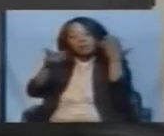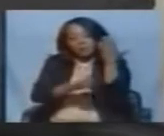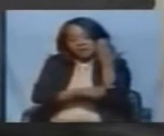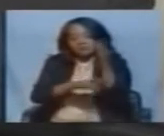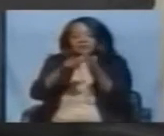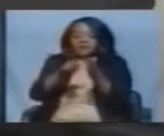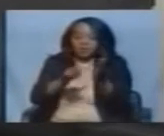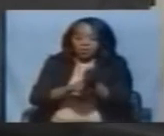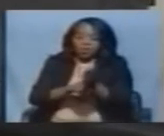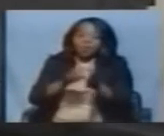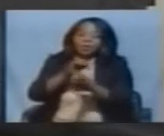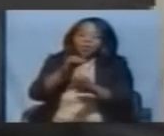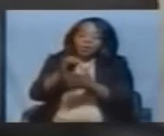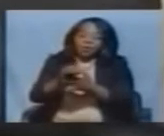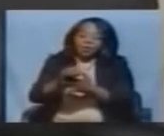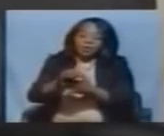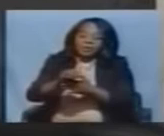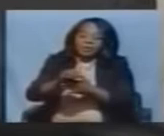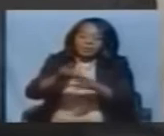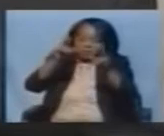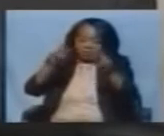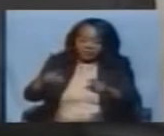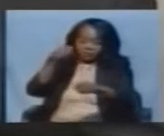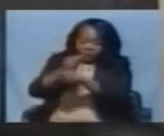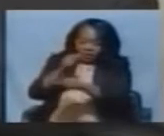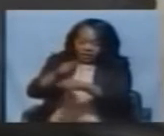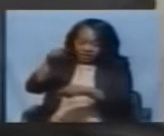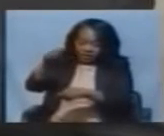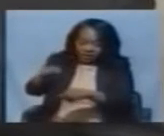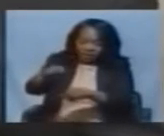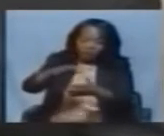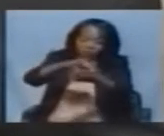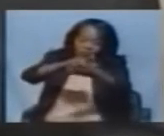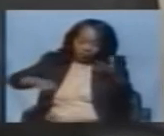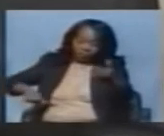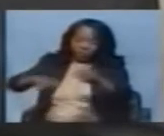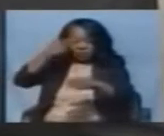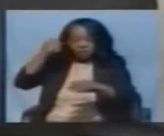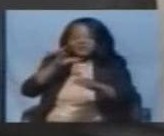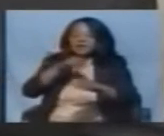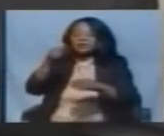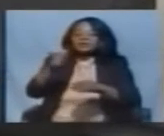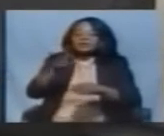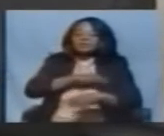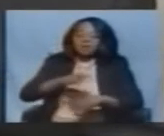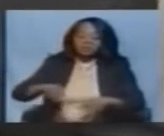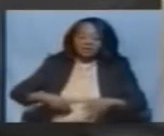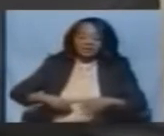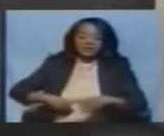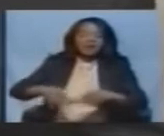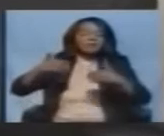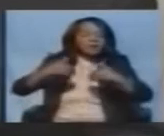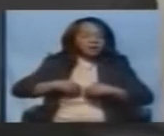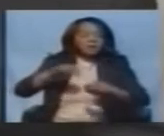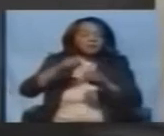withdraw withdraw the personnel in there because they are not our members. So you're right in that we've had a lot of problems in there, but we are